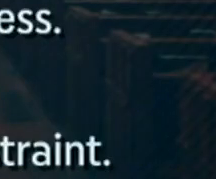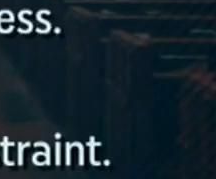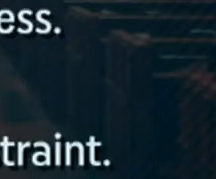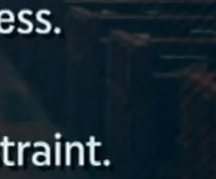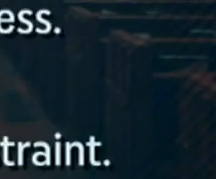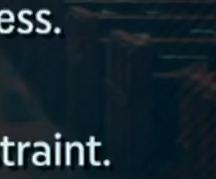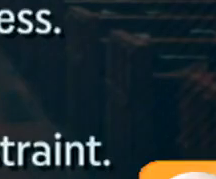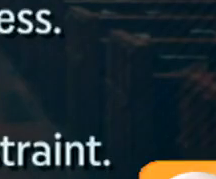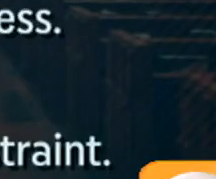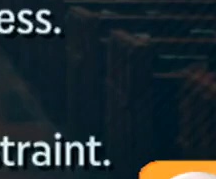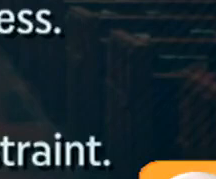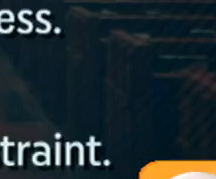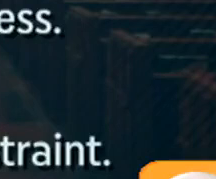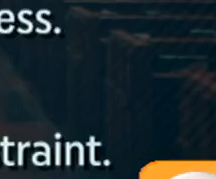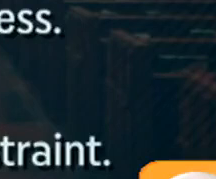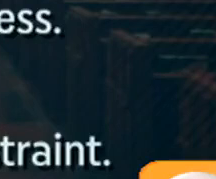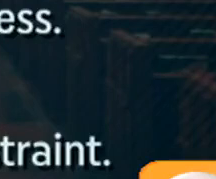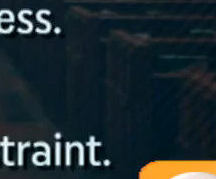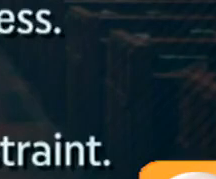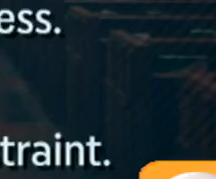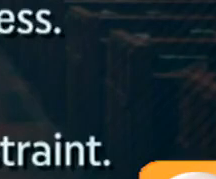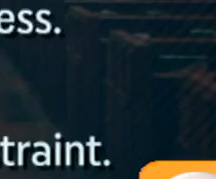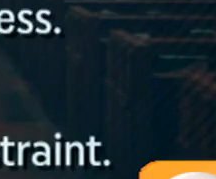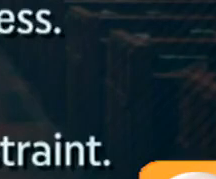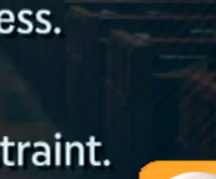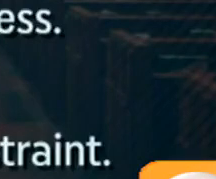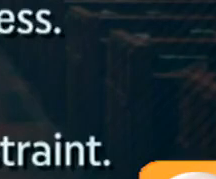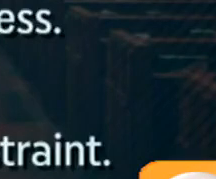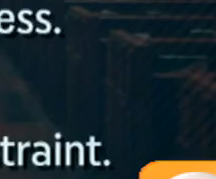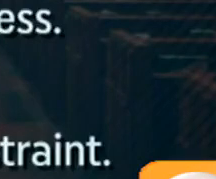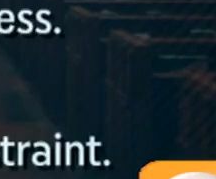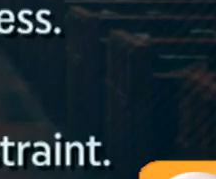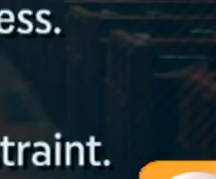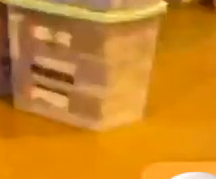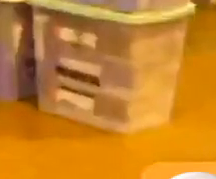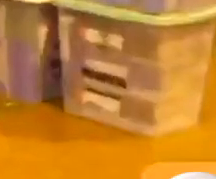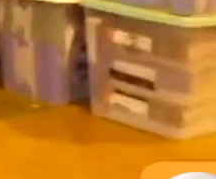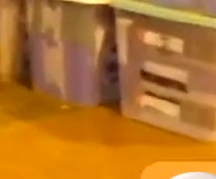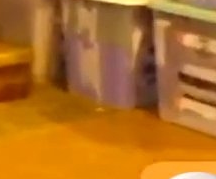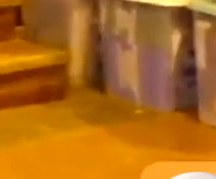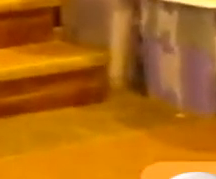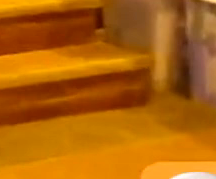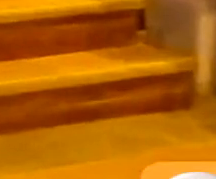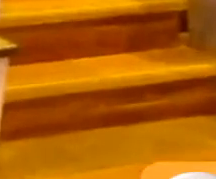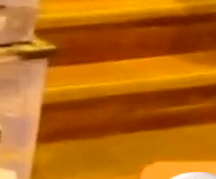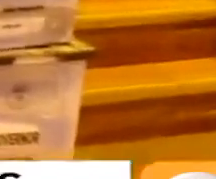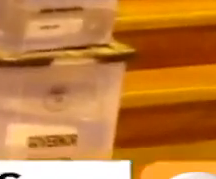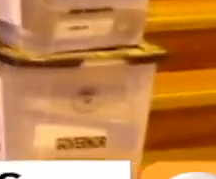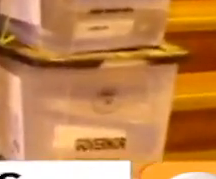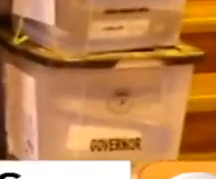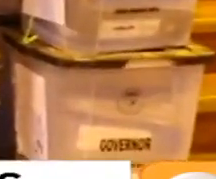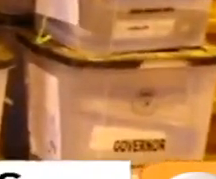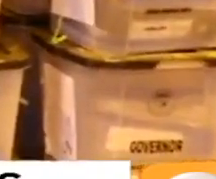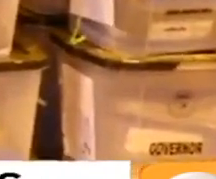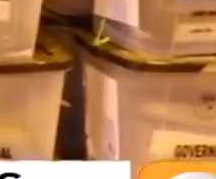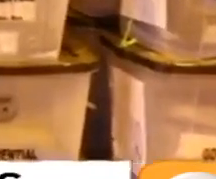IEBC should make greater effort to assure voters with great transparency arrangements regarding the voting process, from the printing of ballots, transporting them to